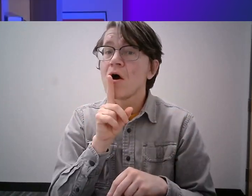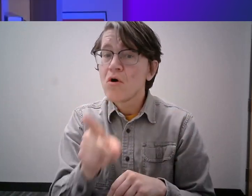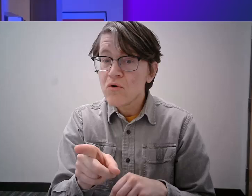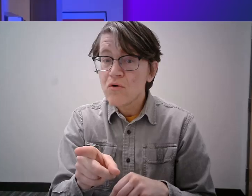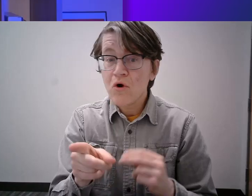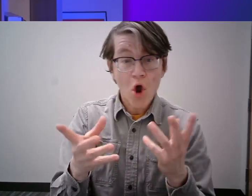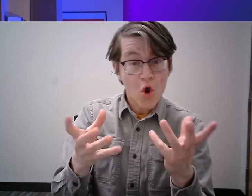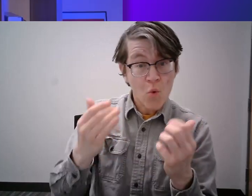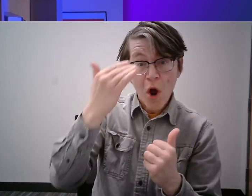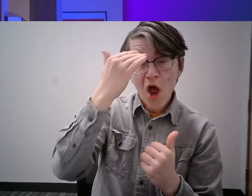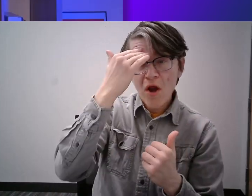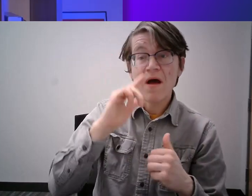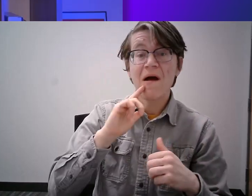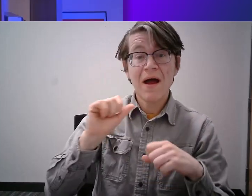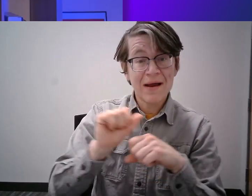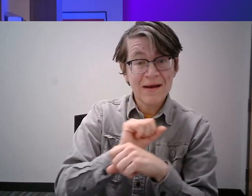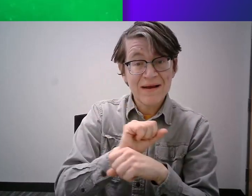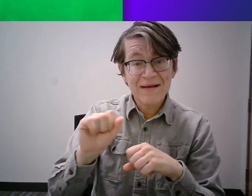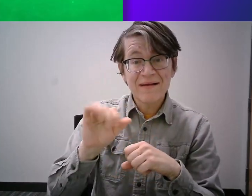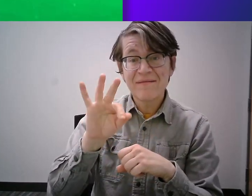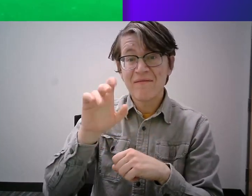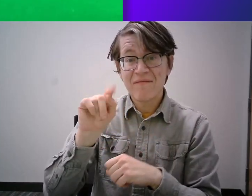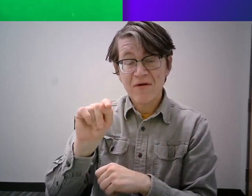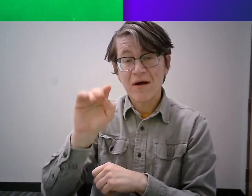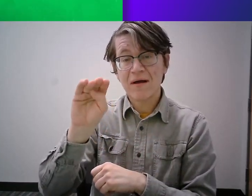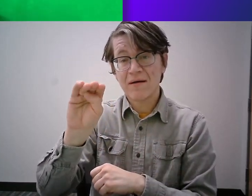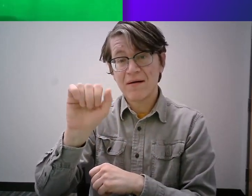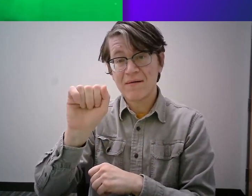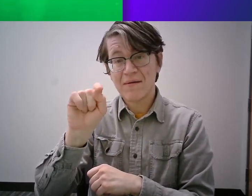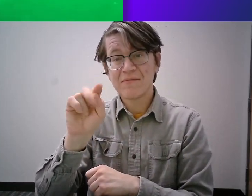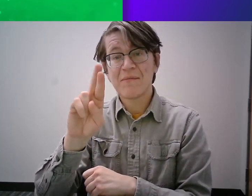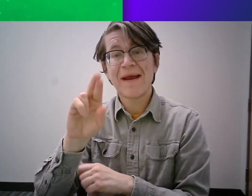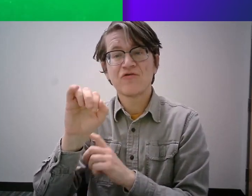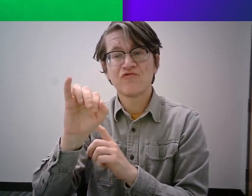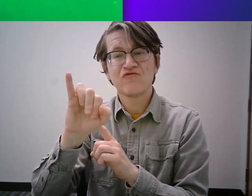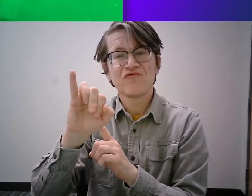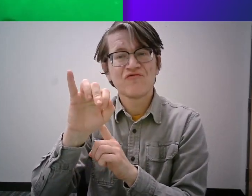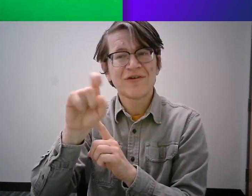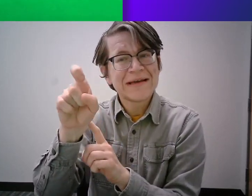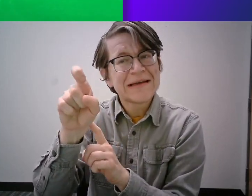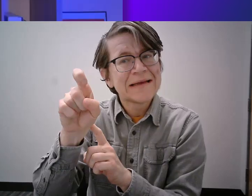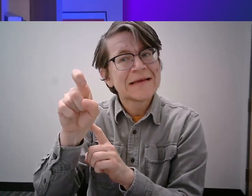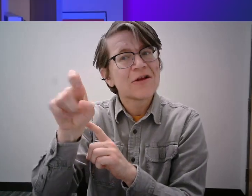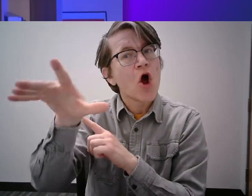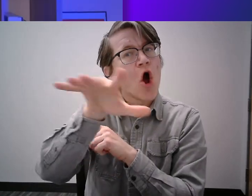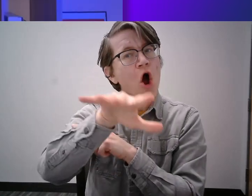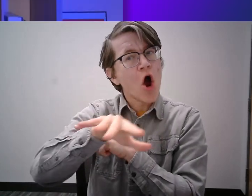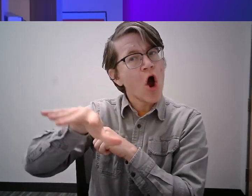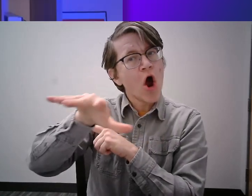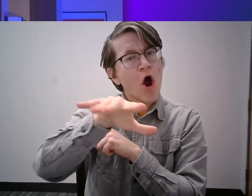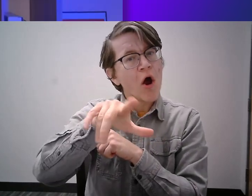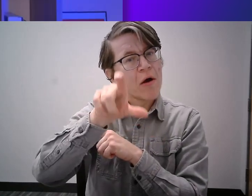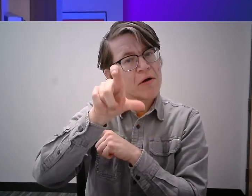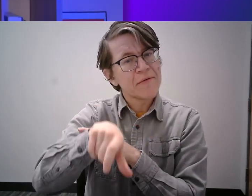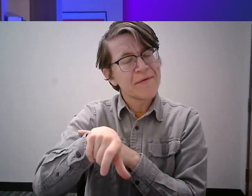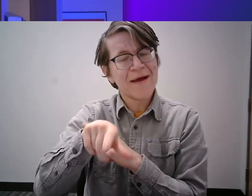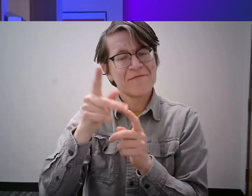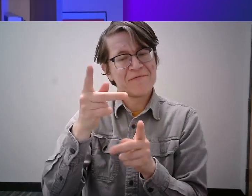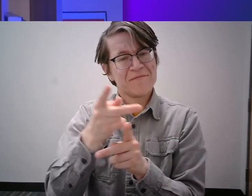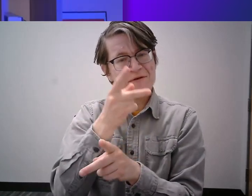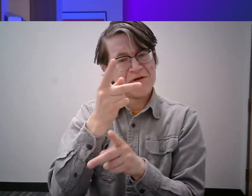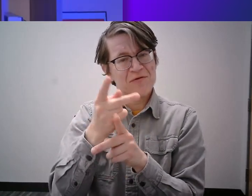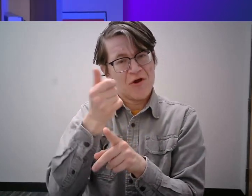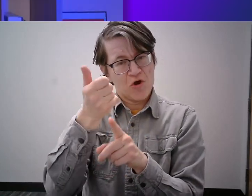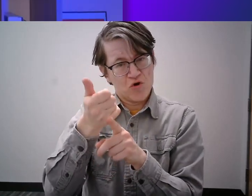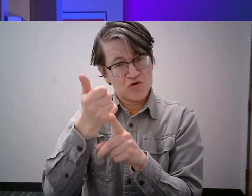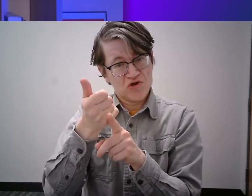font matrix is everywhere, but you'll have to see for yourself. You take the blue pill and the story ends.